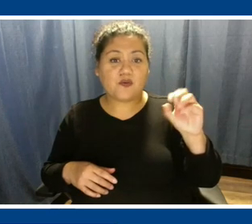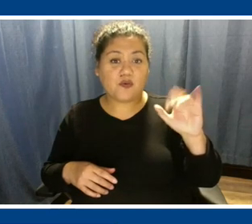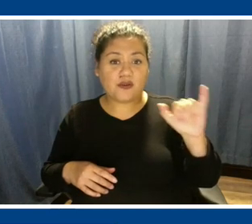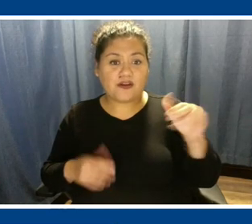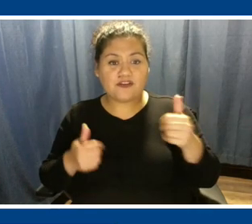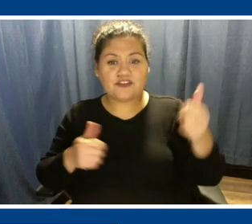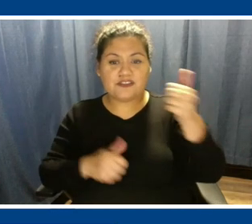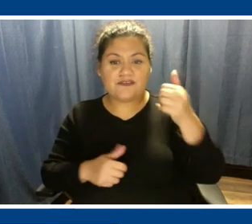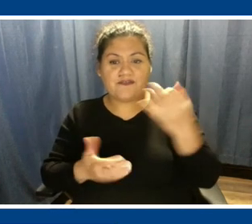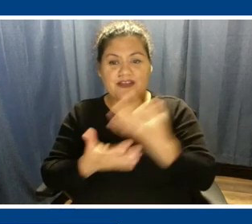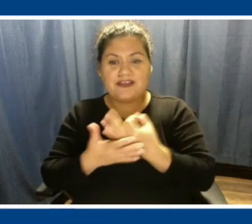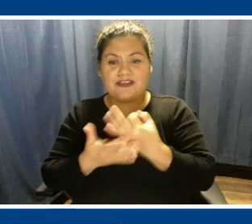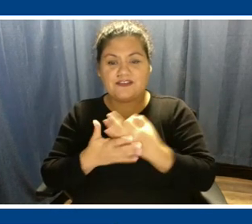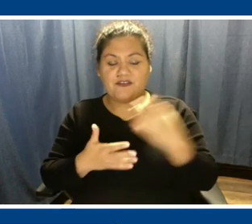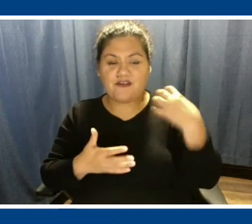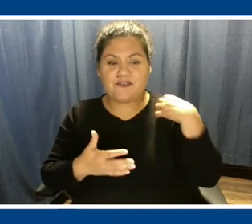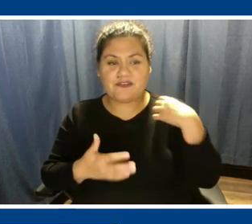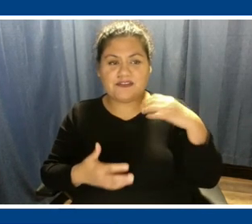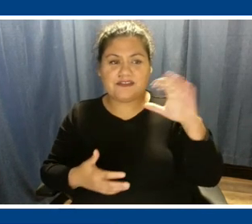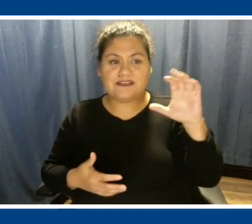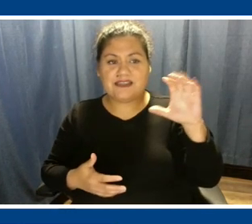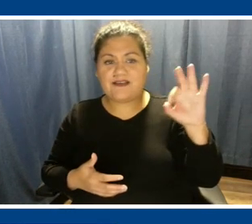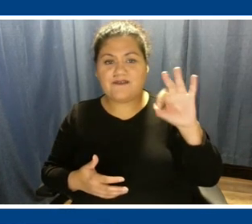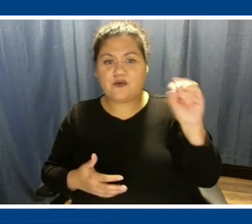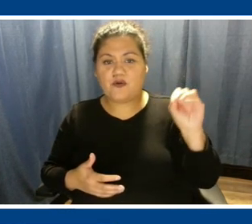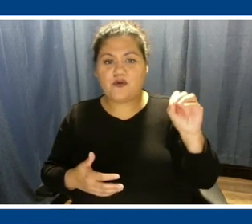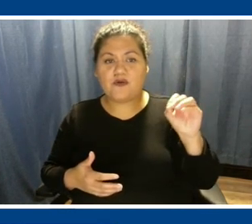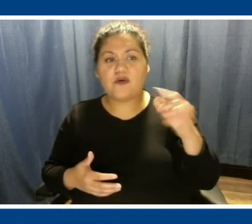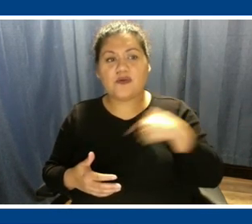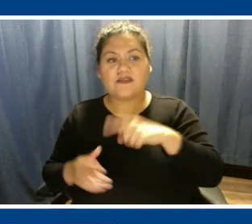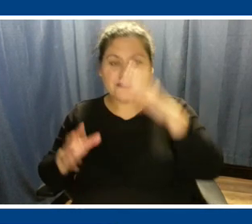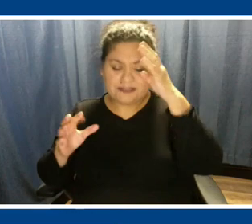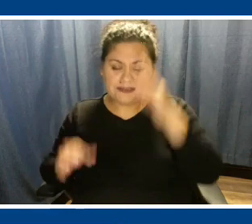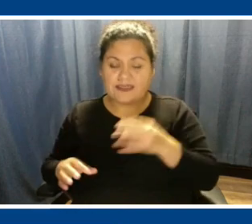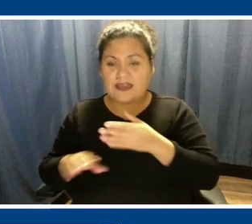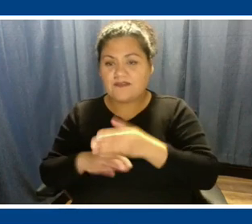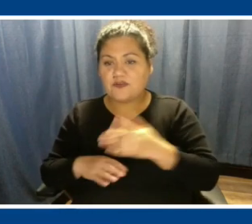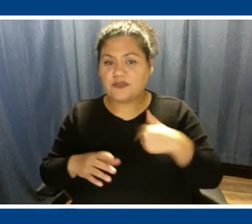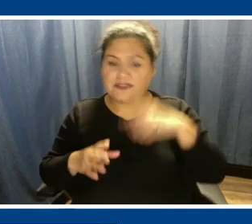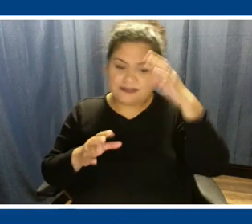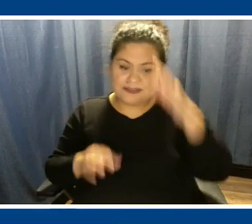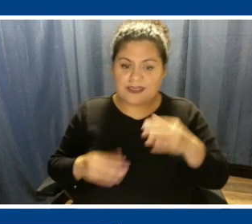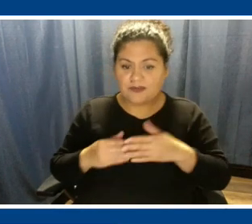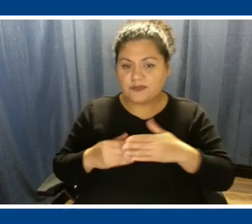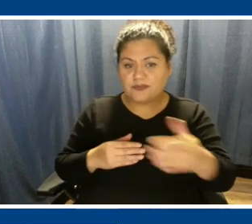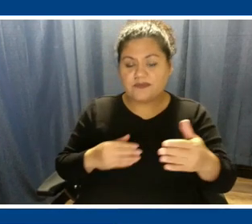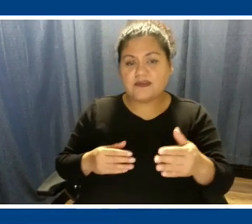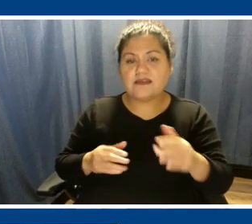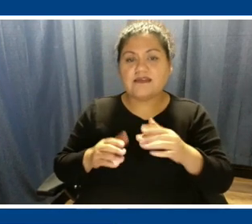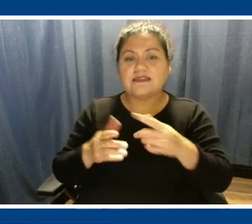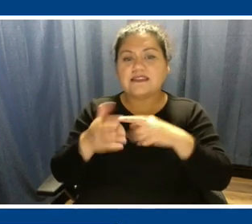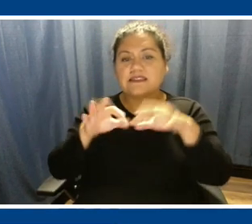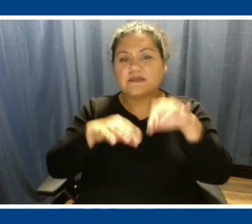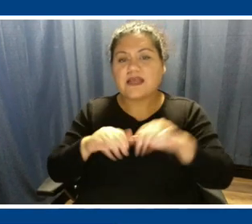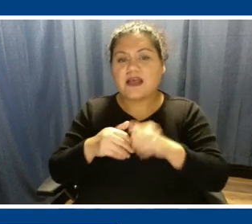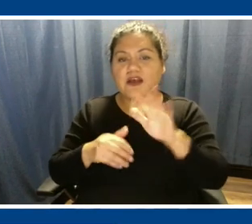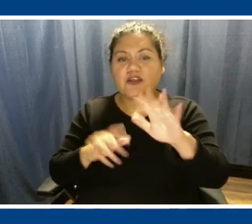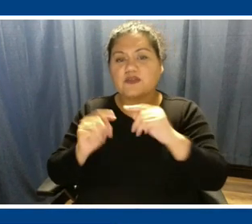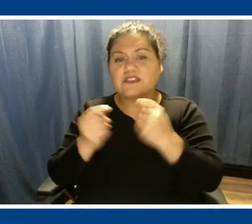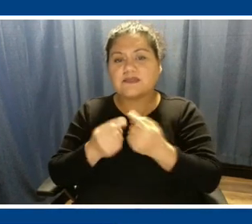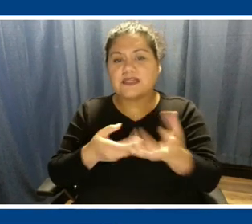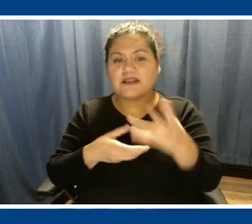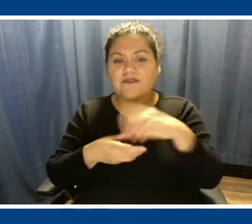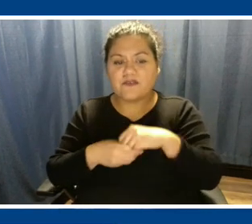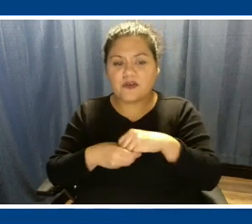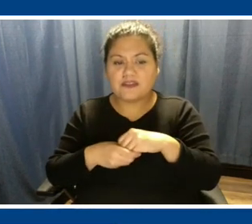financial decisions will have to be made after our board decides on our path forward. Talk to us about how your team has been involved in this generation planning process